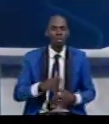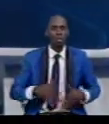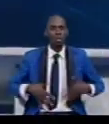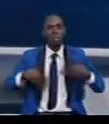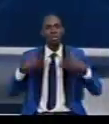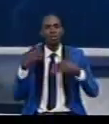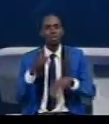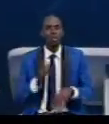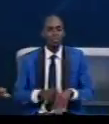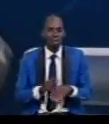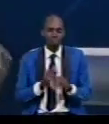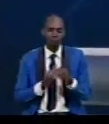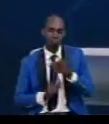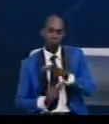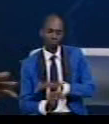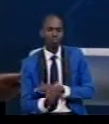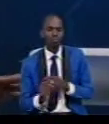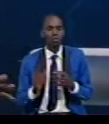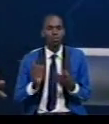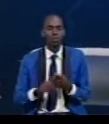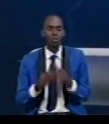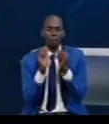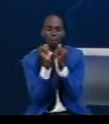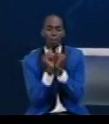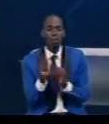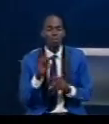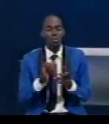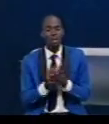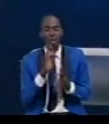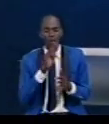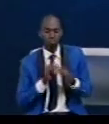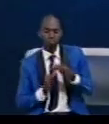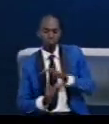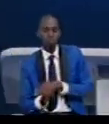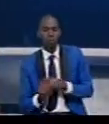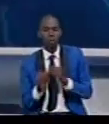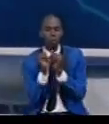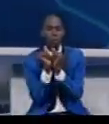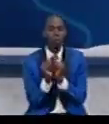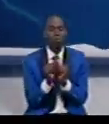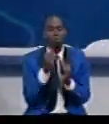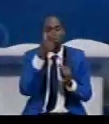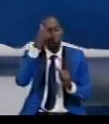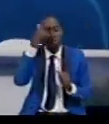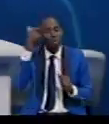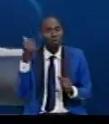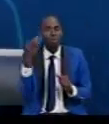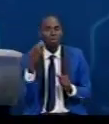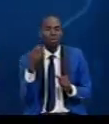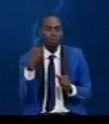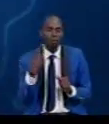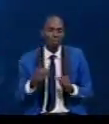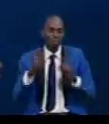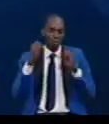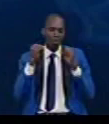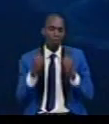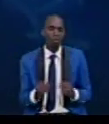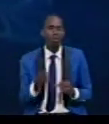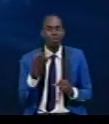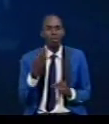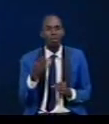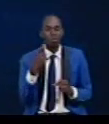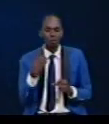subject to bondage. Those who are subjected themselves to bondage because of the power of the